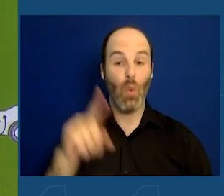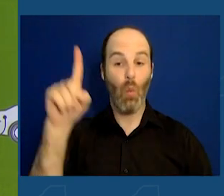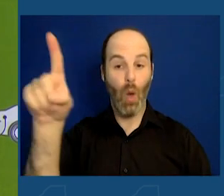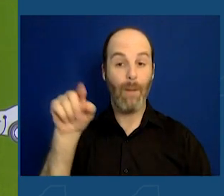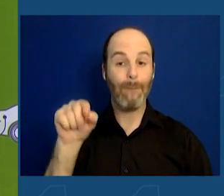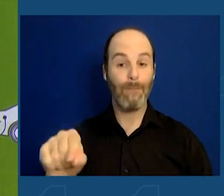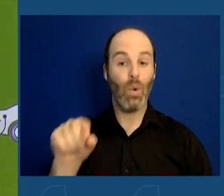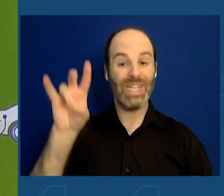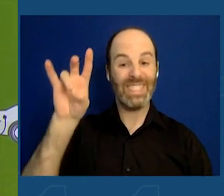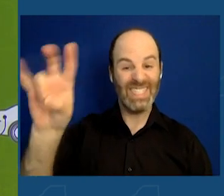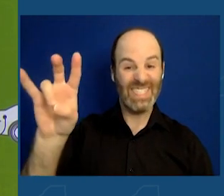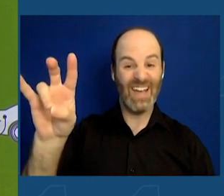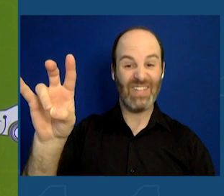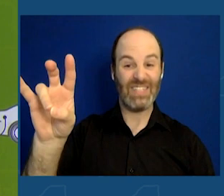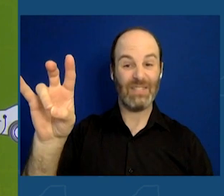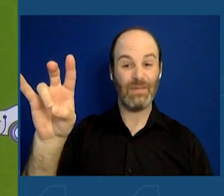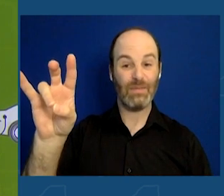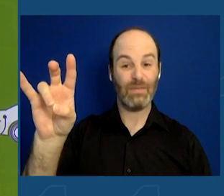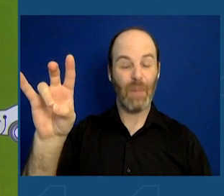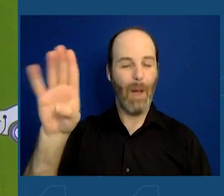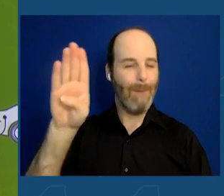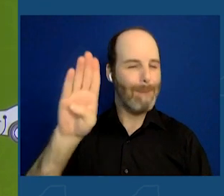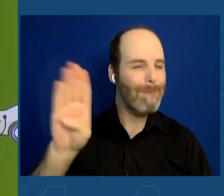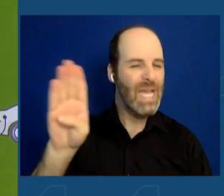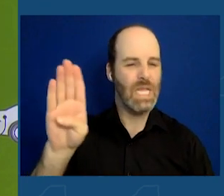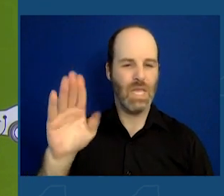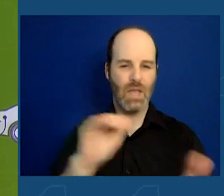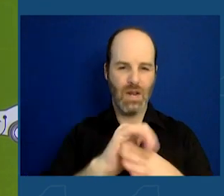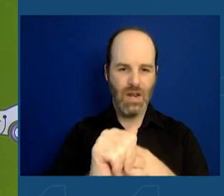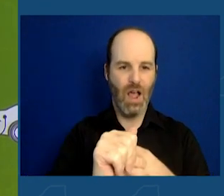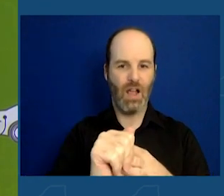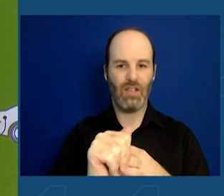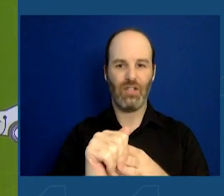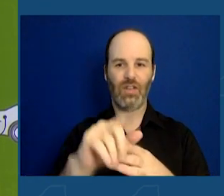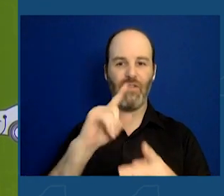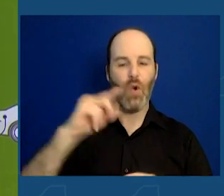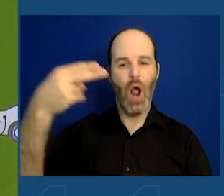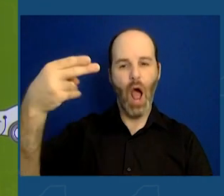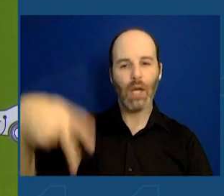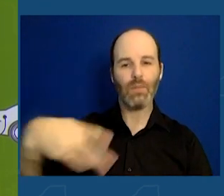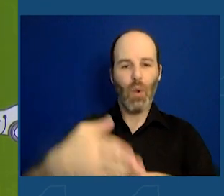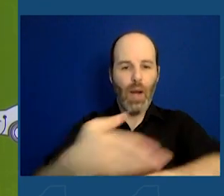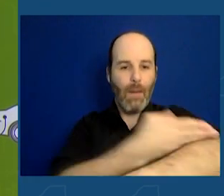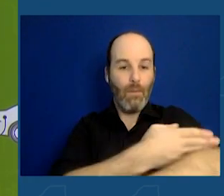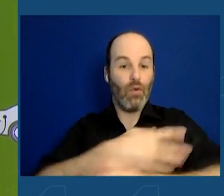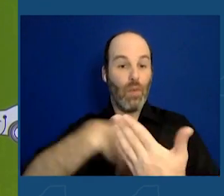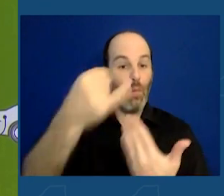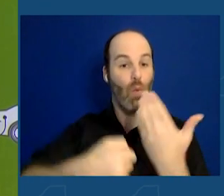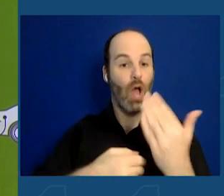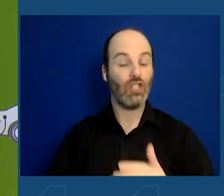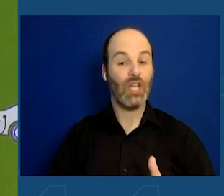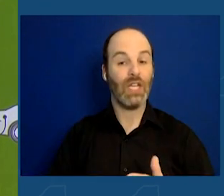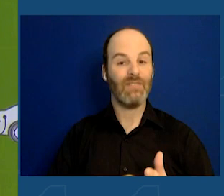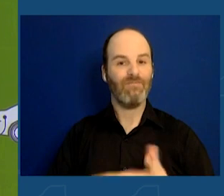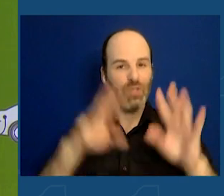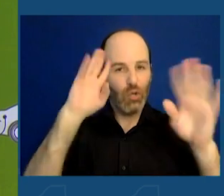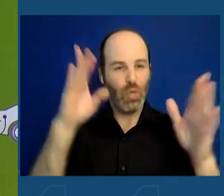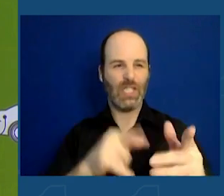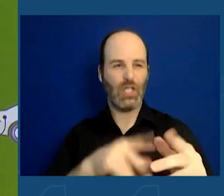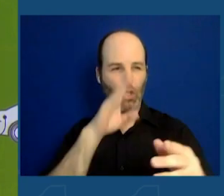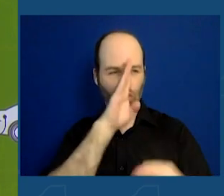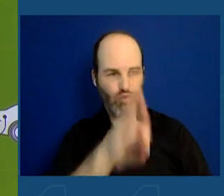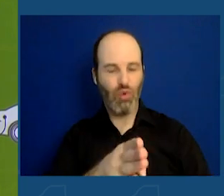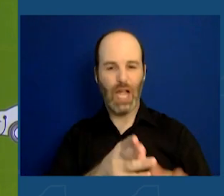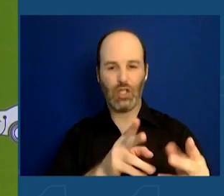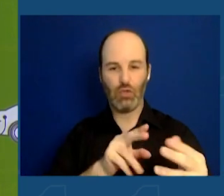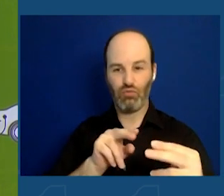$1.7 billion. The Hunts Point Improvement Project creates a direct route.